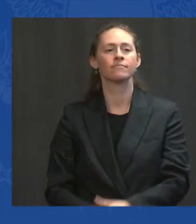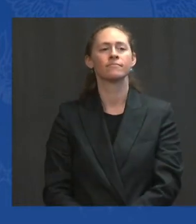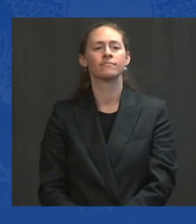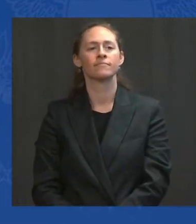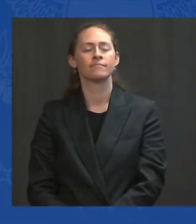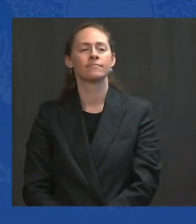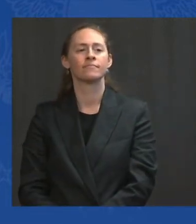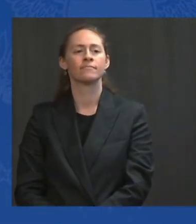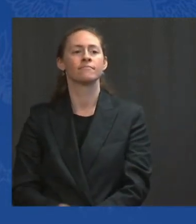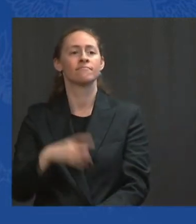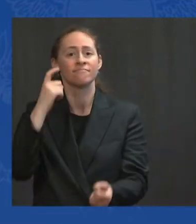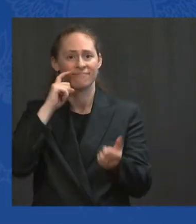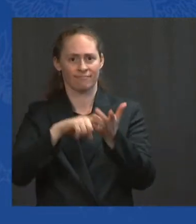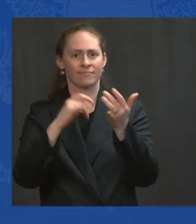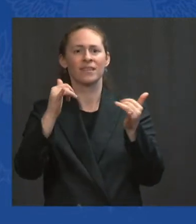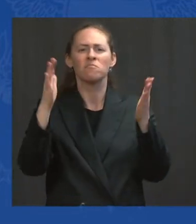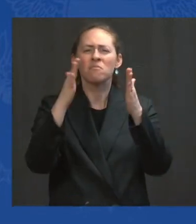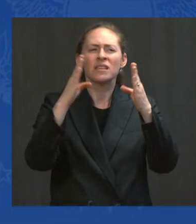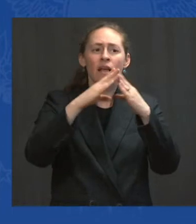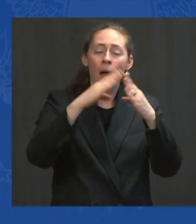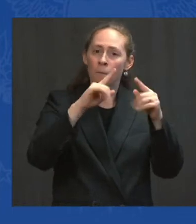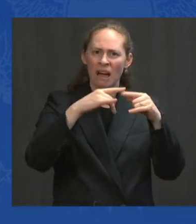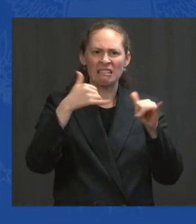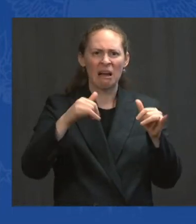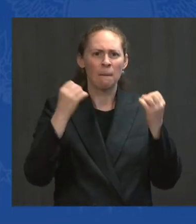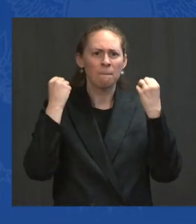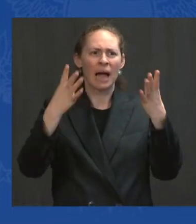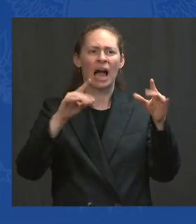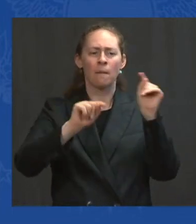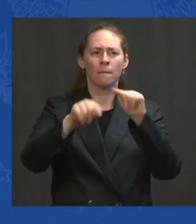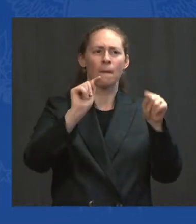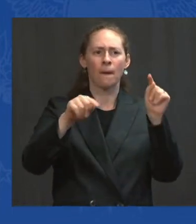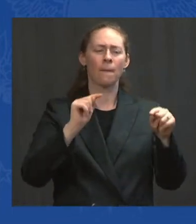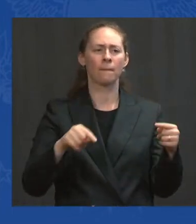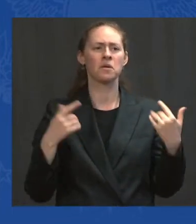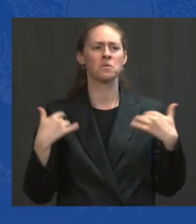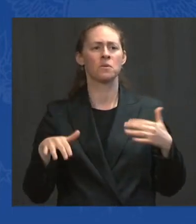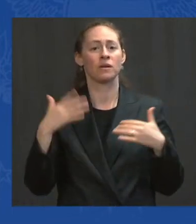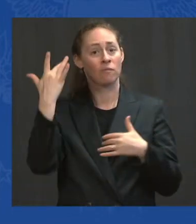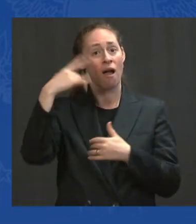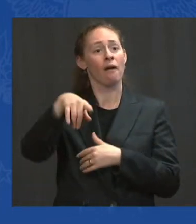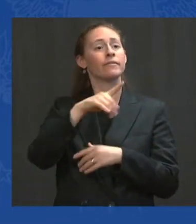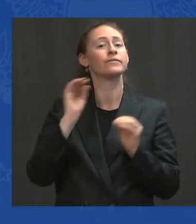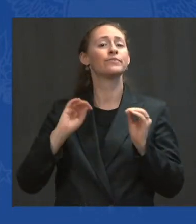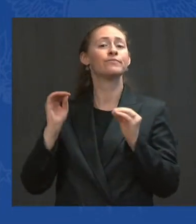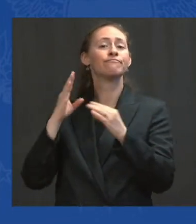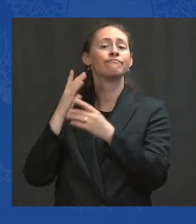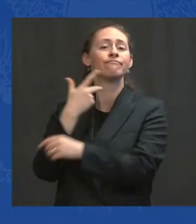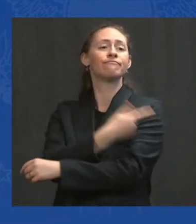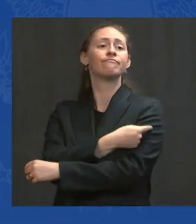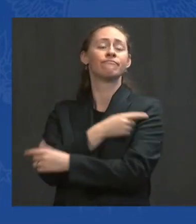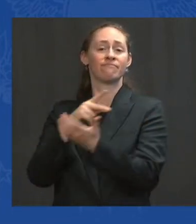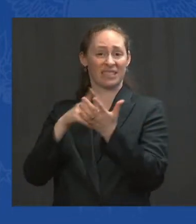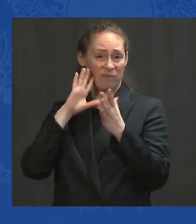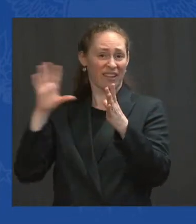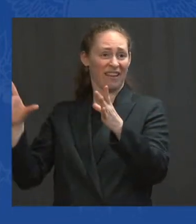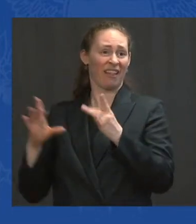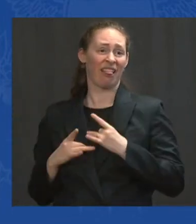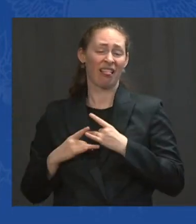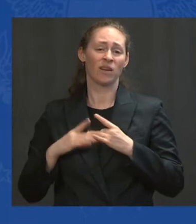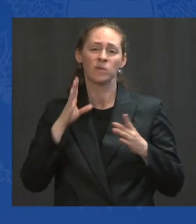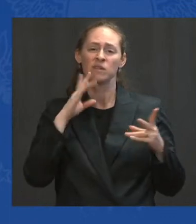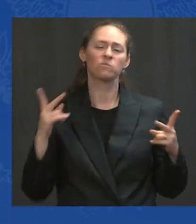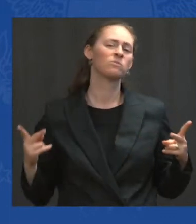and lax mitigation policies that do not protect those who are unvaccinated from disease, will certainly and